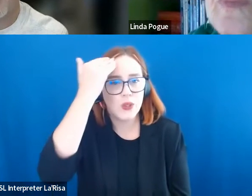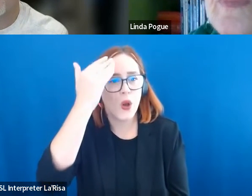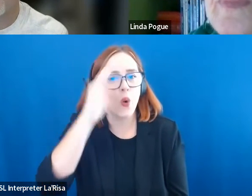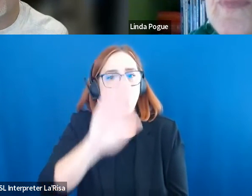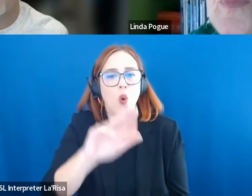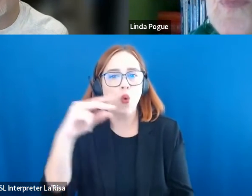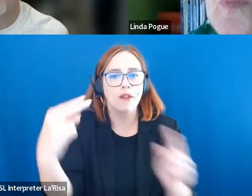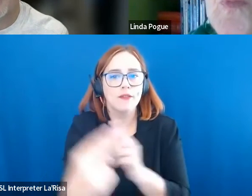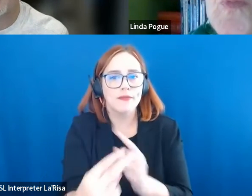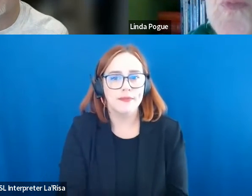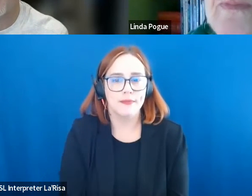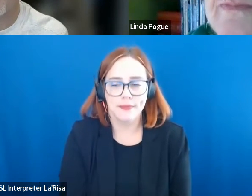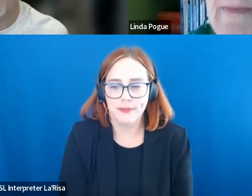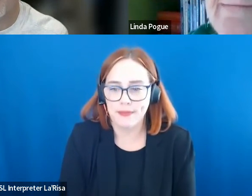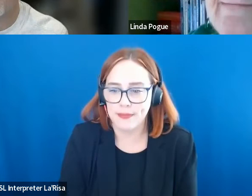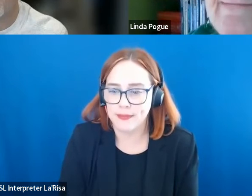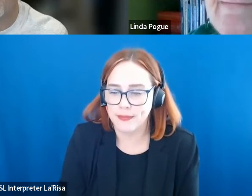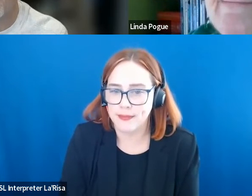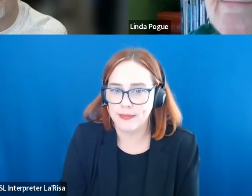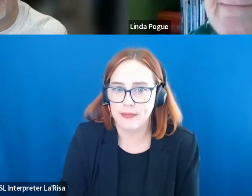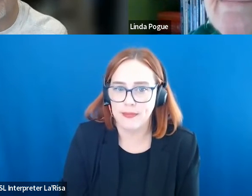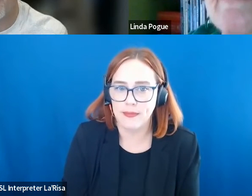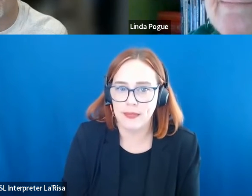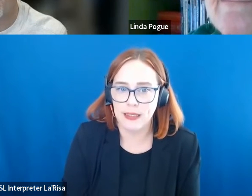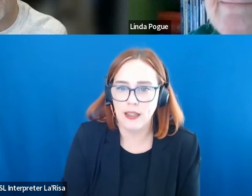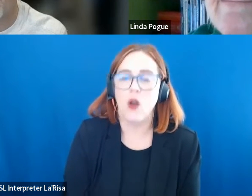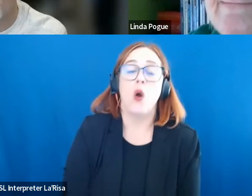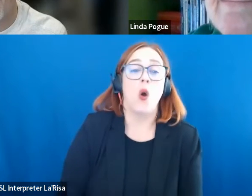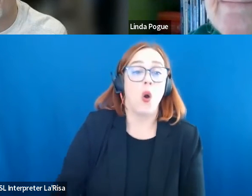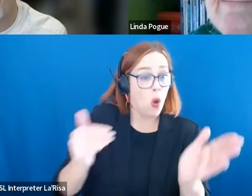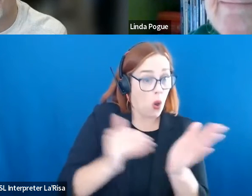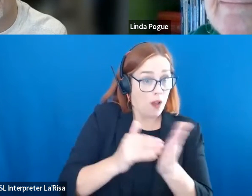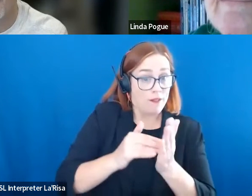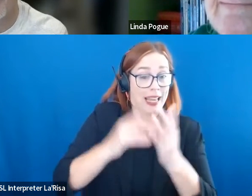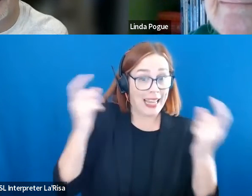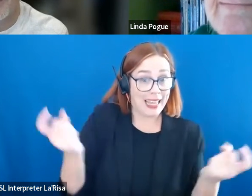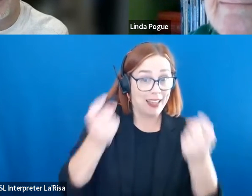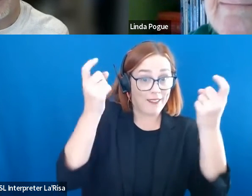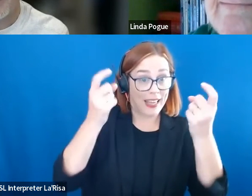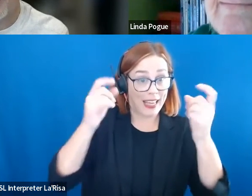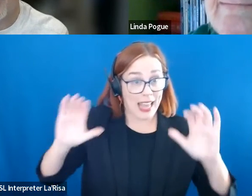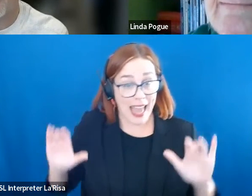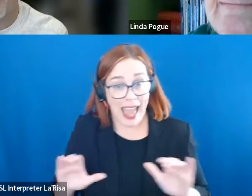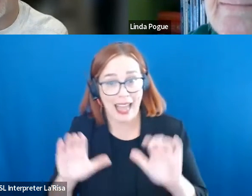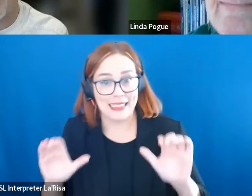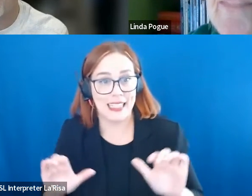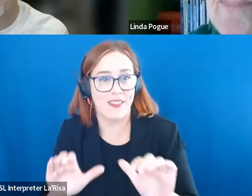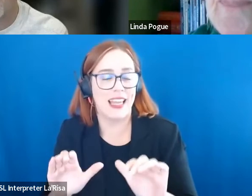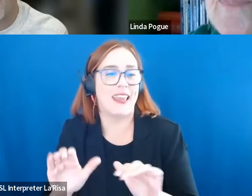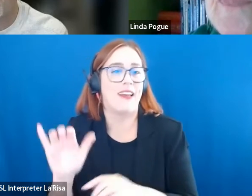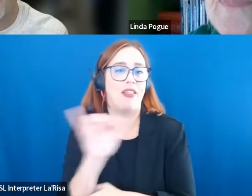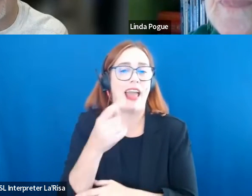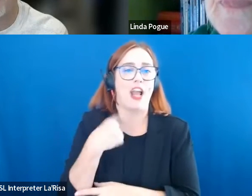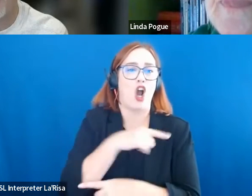lot of times with events and activities, it's kind of seasonal. So like with our Fishing Has No Boundaries, it's really, you know, not